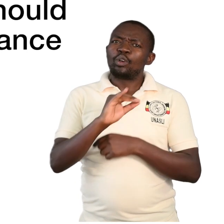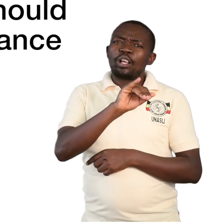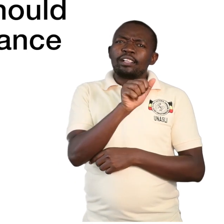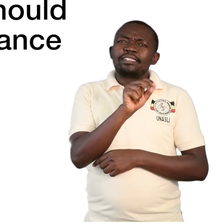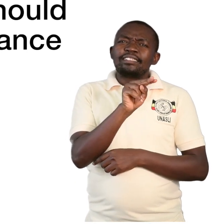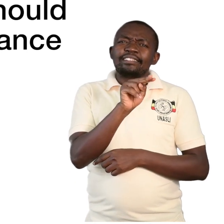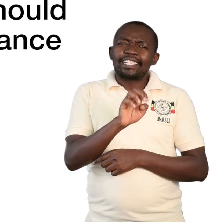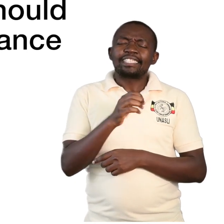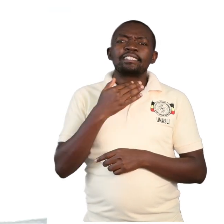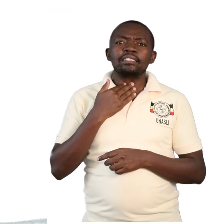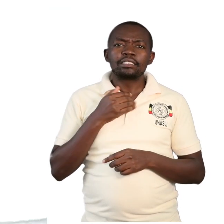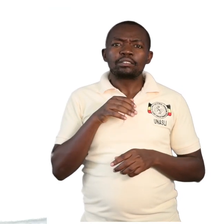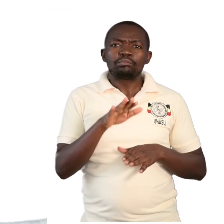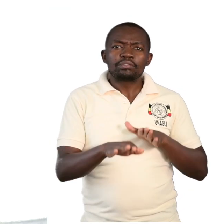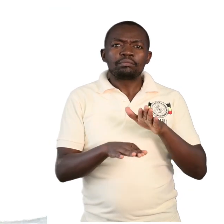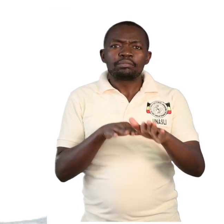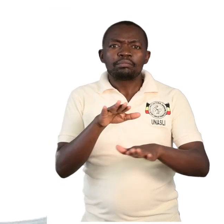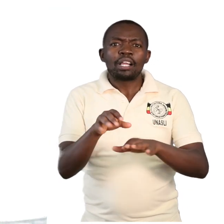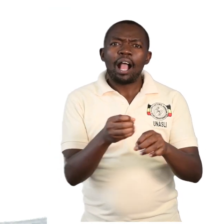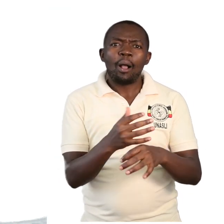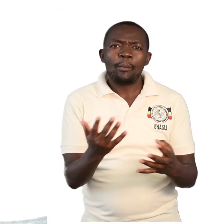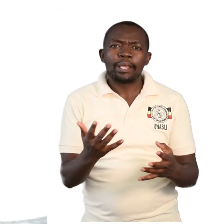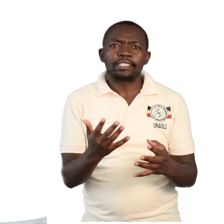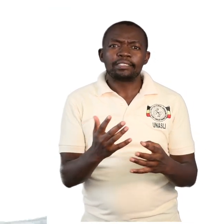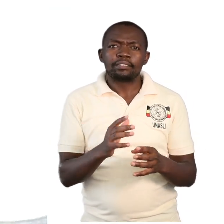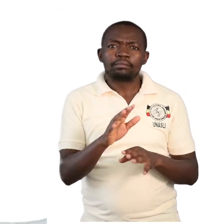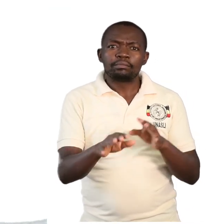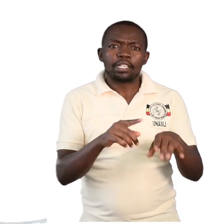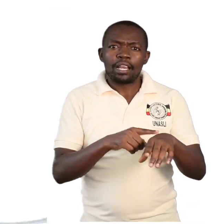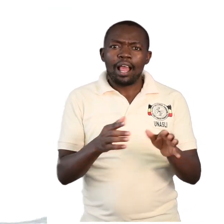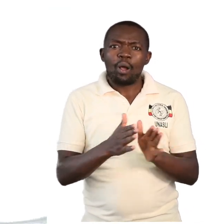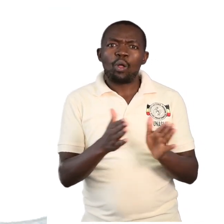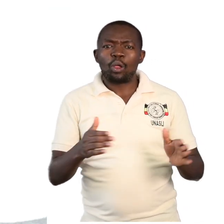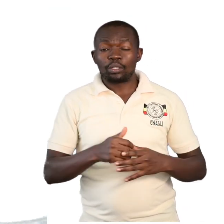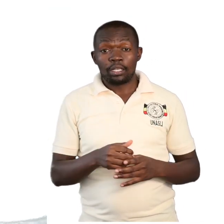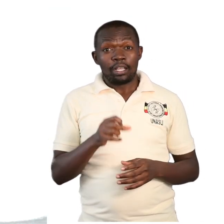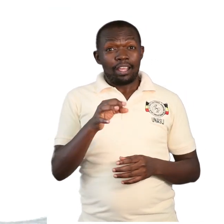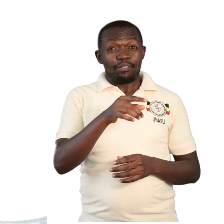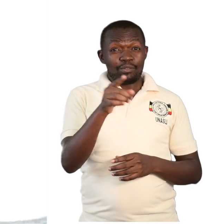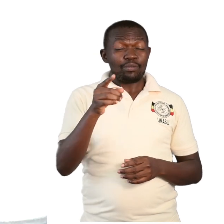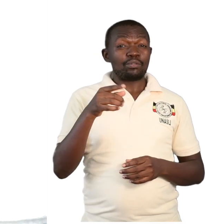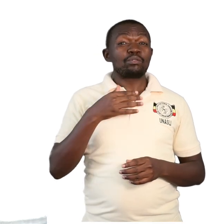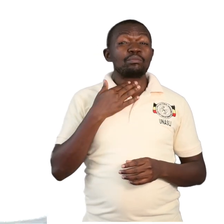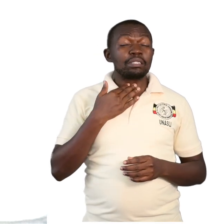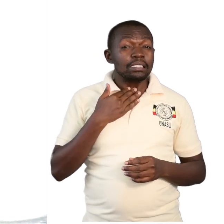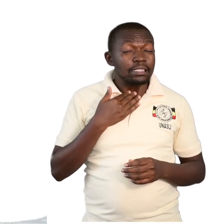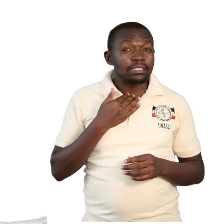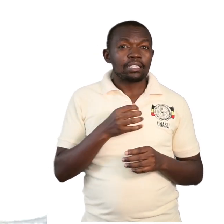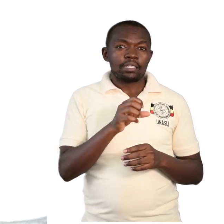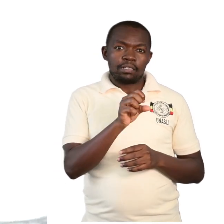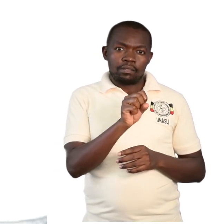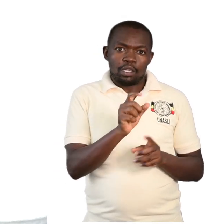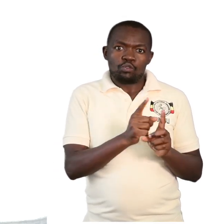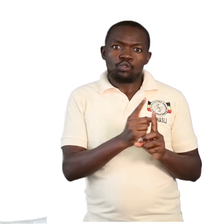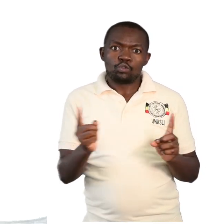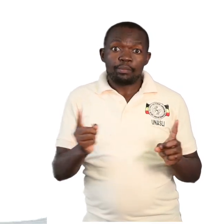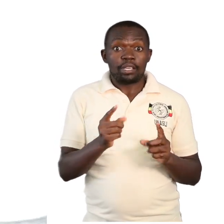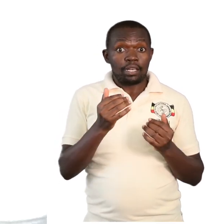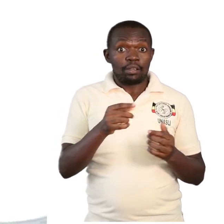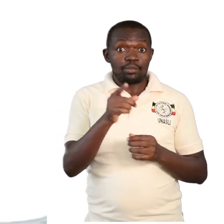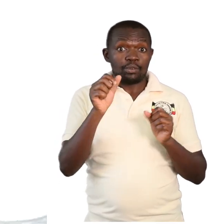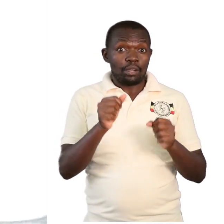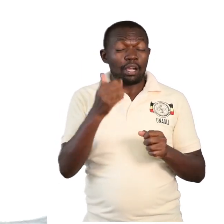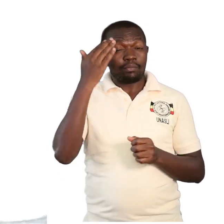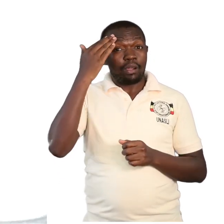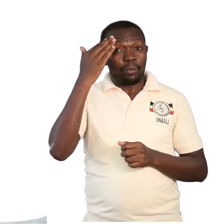distance in the given time? Very good. If you've been thinking, you should be able to realize that right now